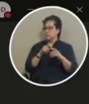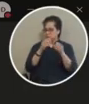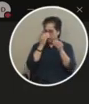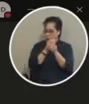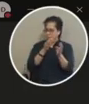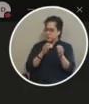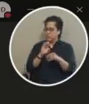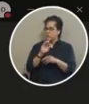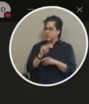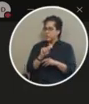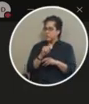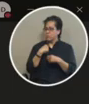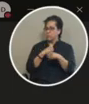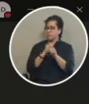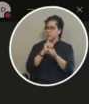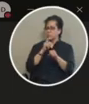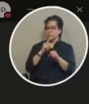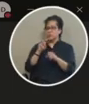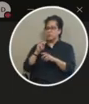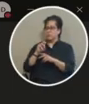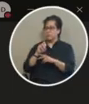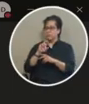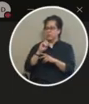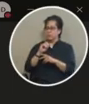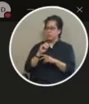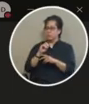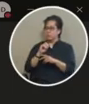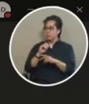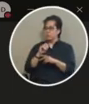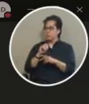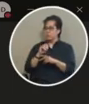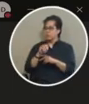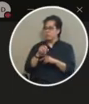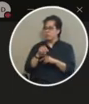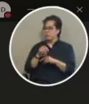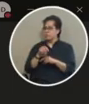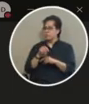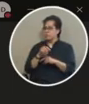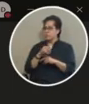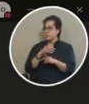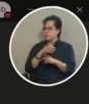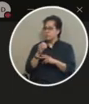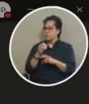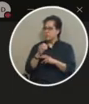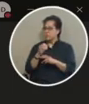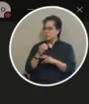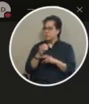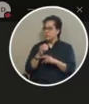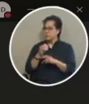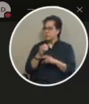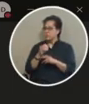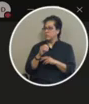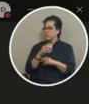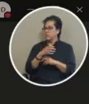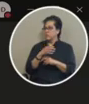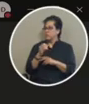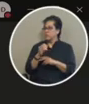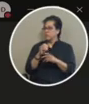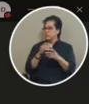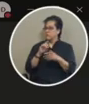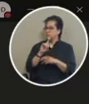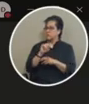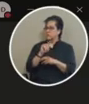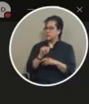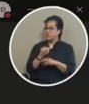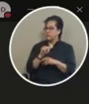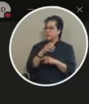information out. I'll make sure. I mean, Mario's obviously in this meeting, and so make sure that I'll make a note of it. Make sure that they put